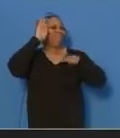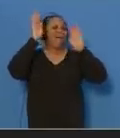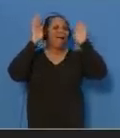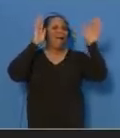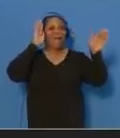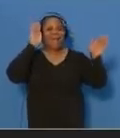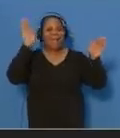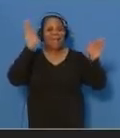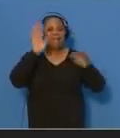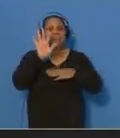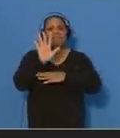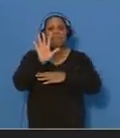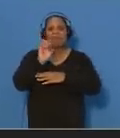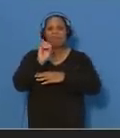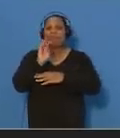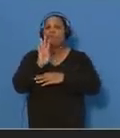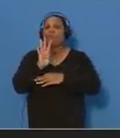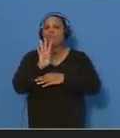to